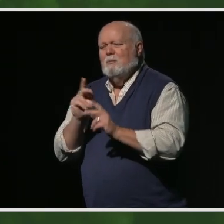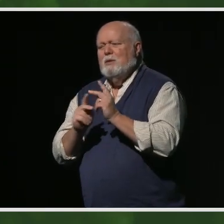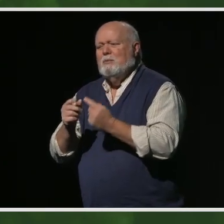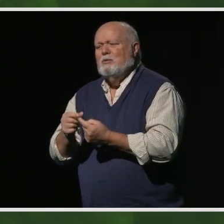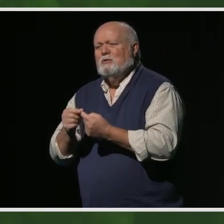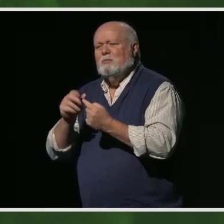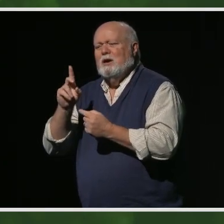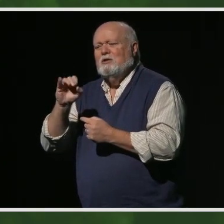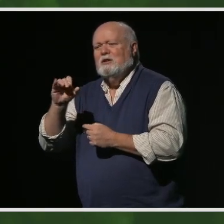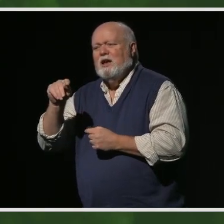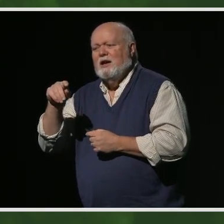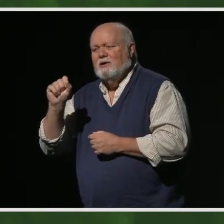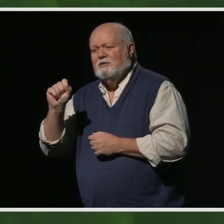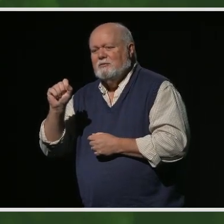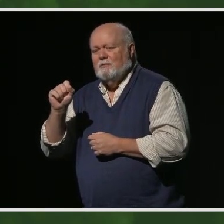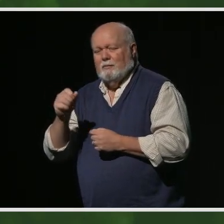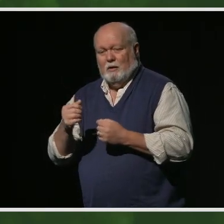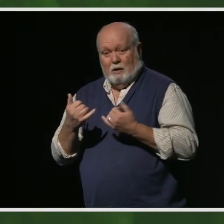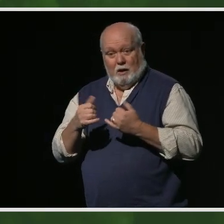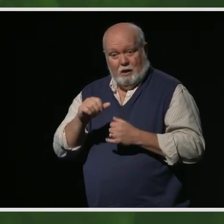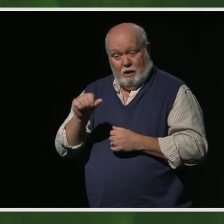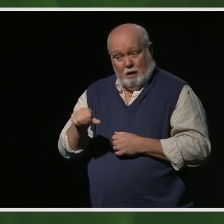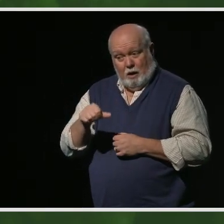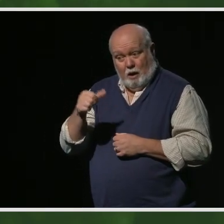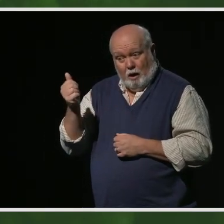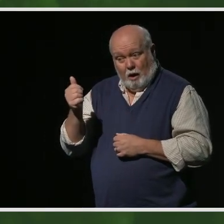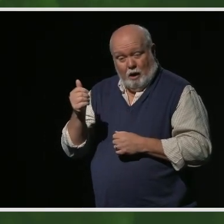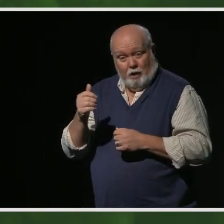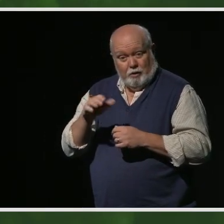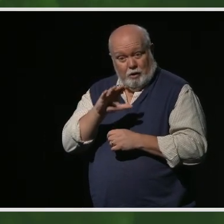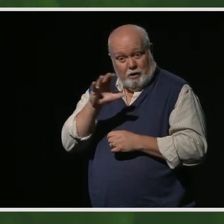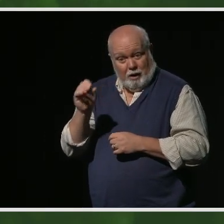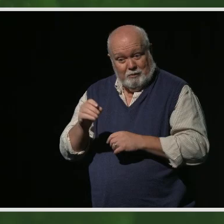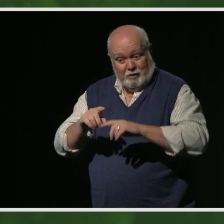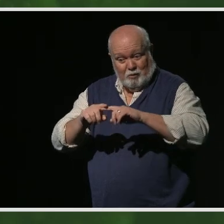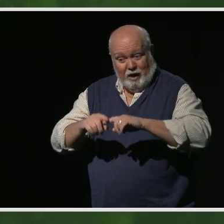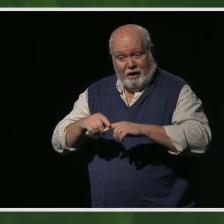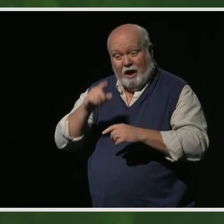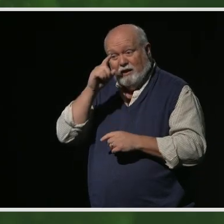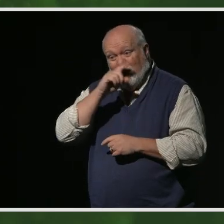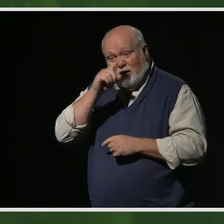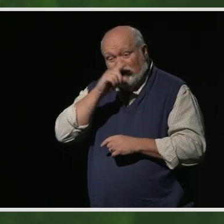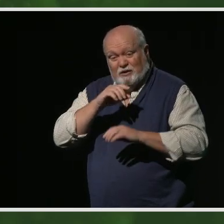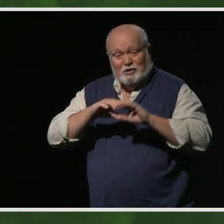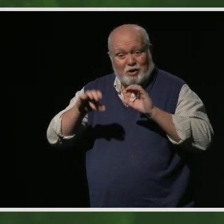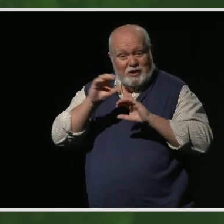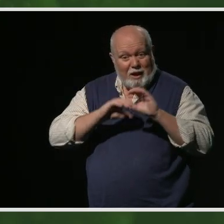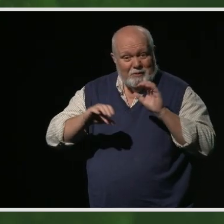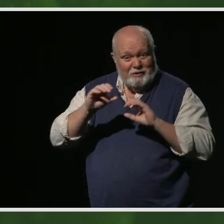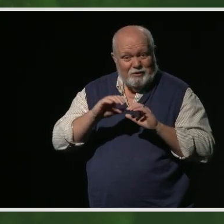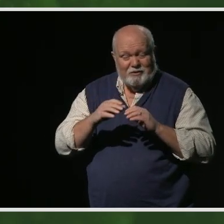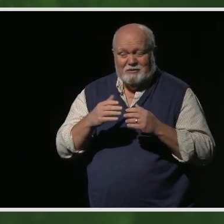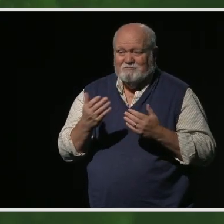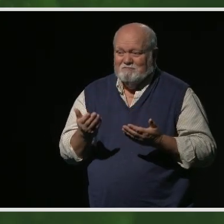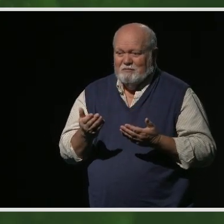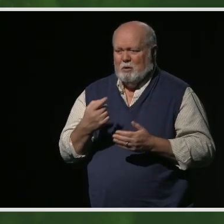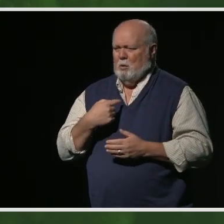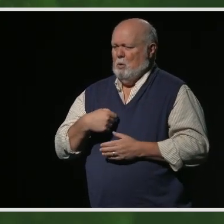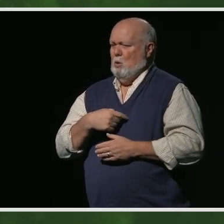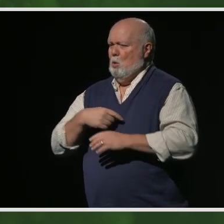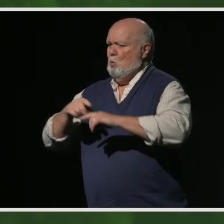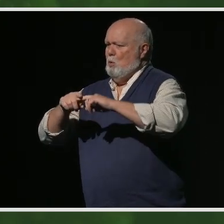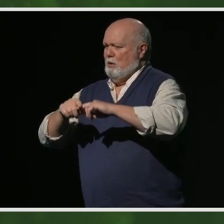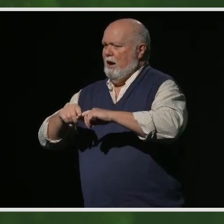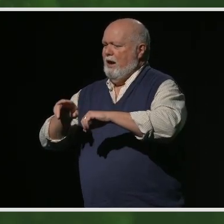Well, while others rely on artificial fortifications and protein powders to add value to their products, we rely on the